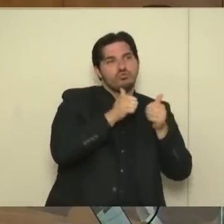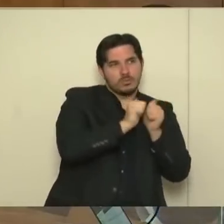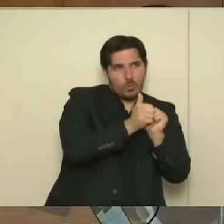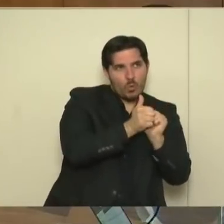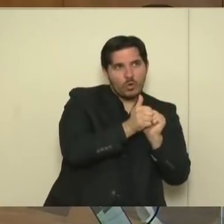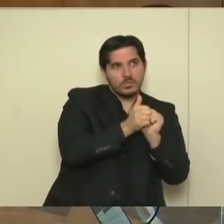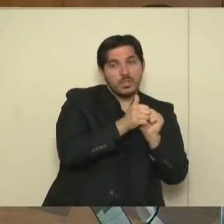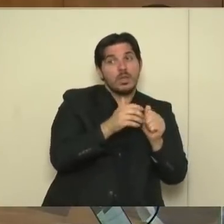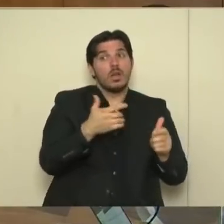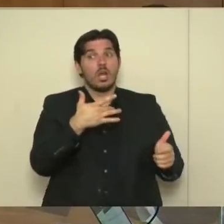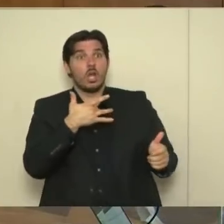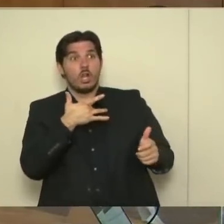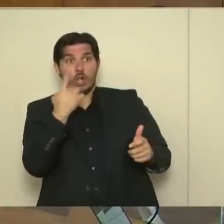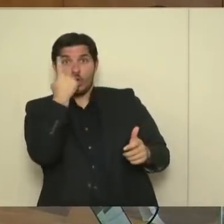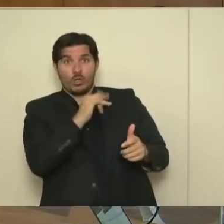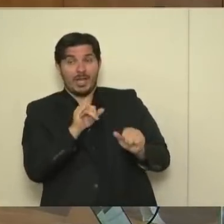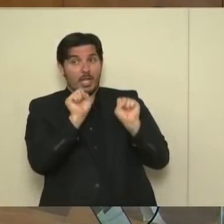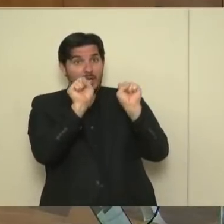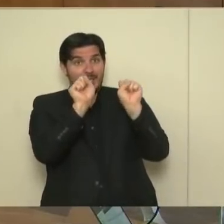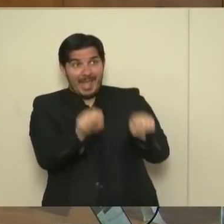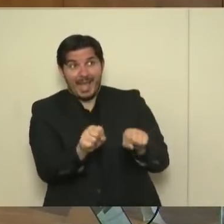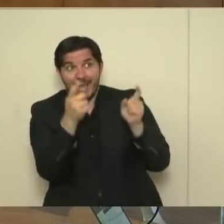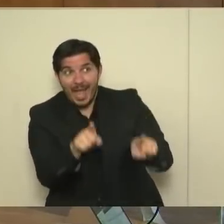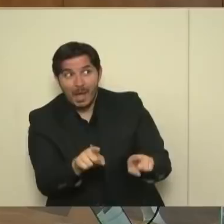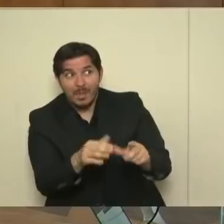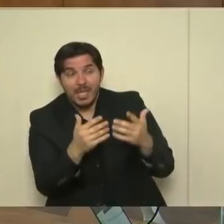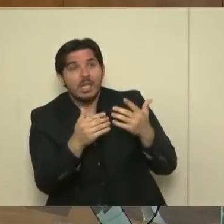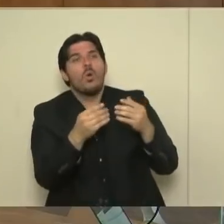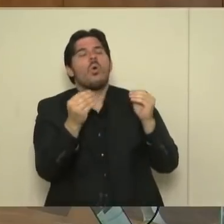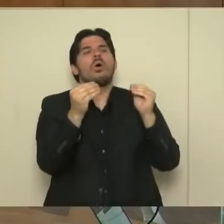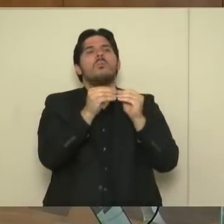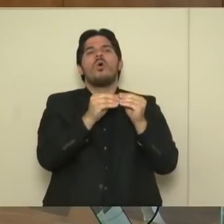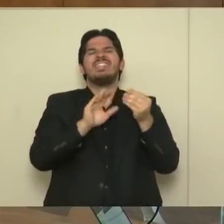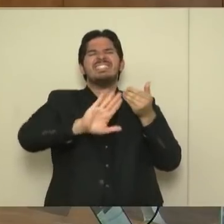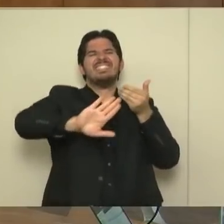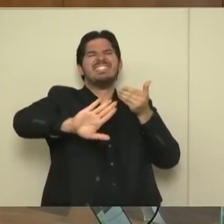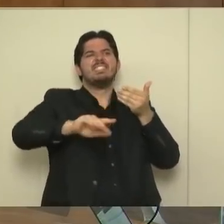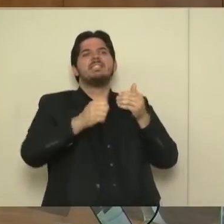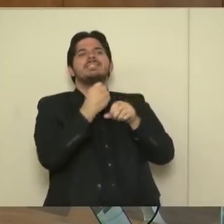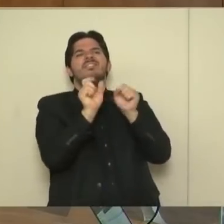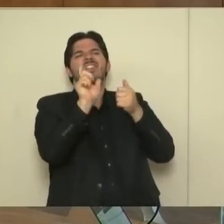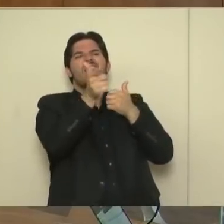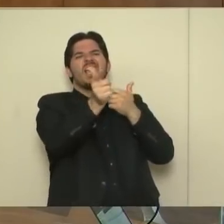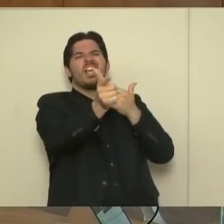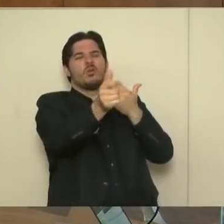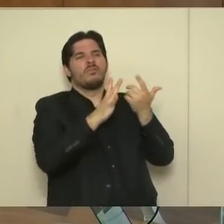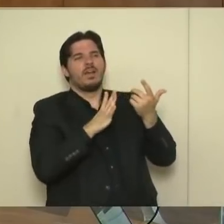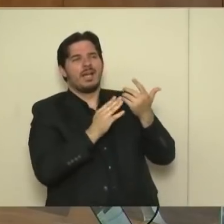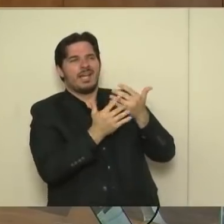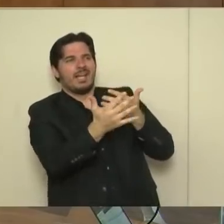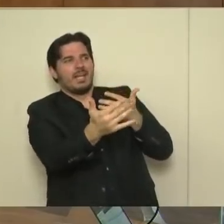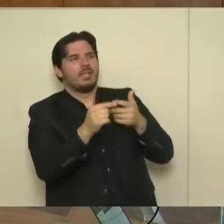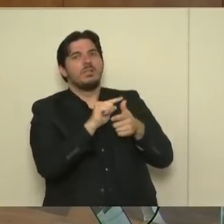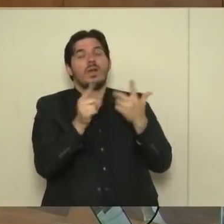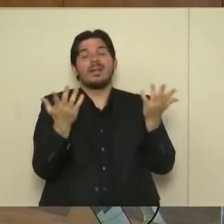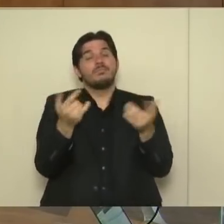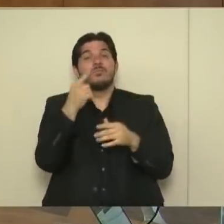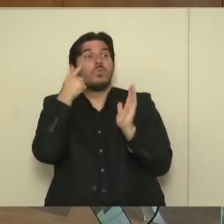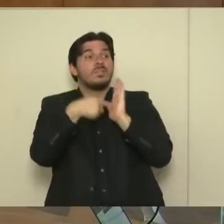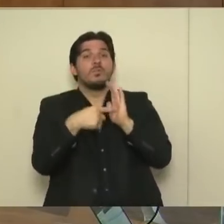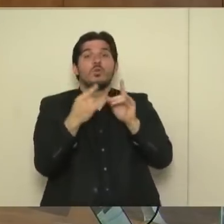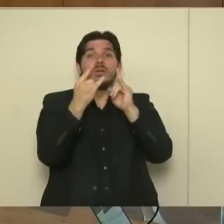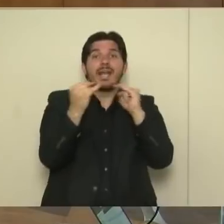to happen next and which ones are probably further down the road, just from a handful of things when we're talking about opening campgrounds or